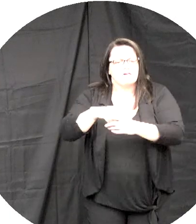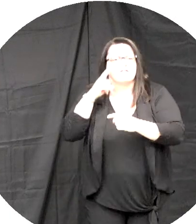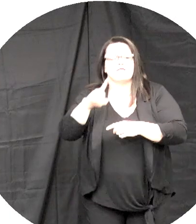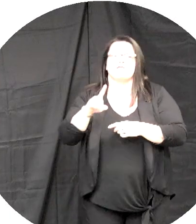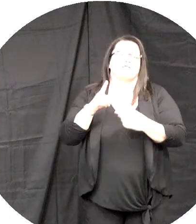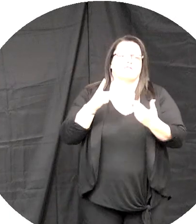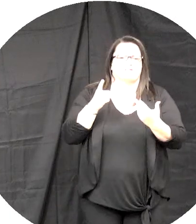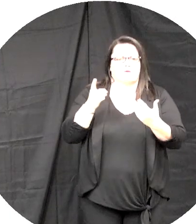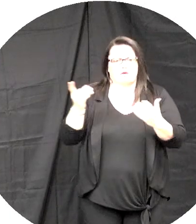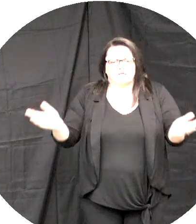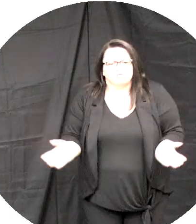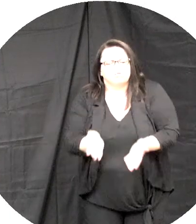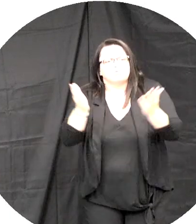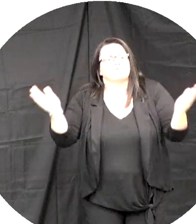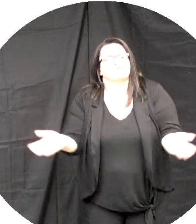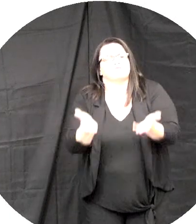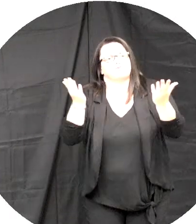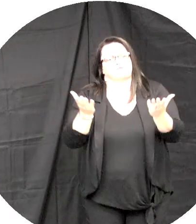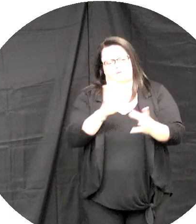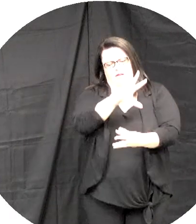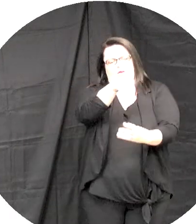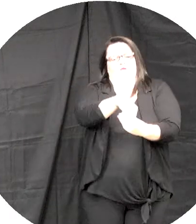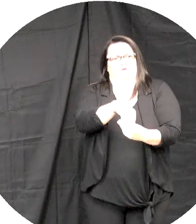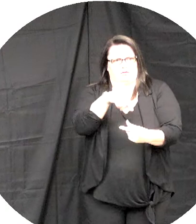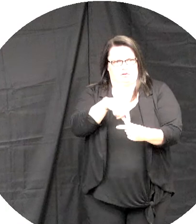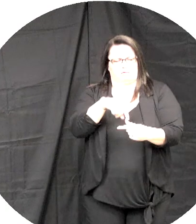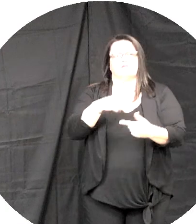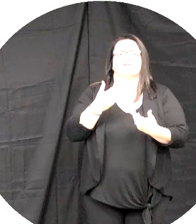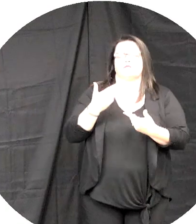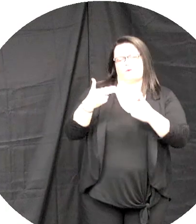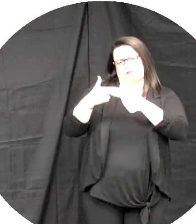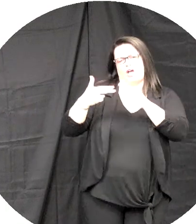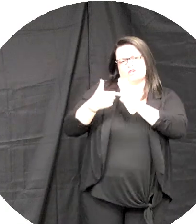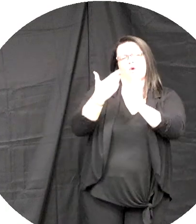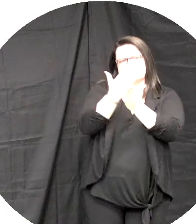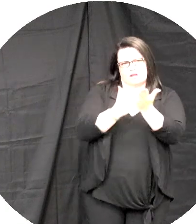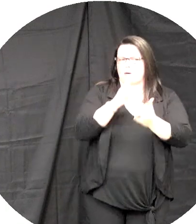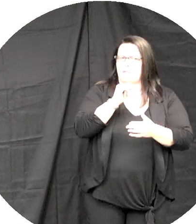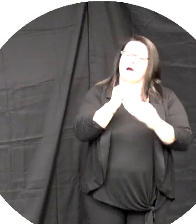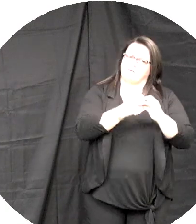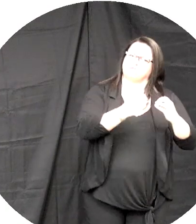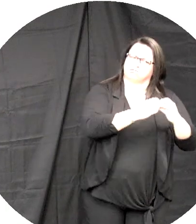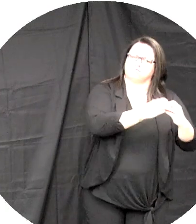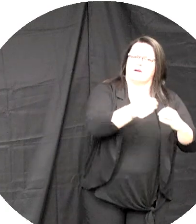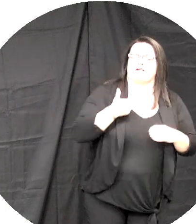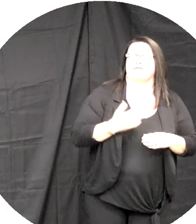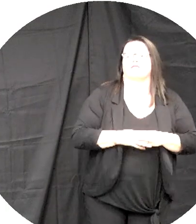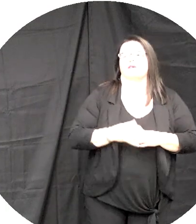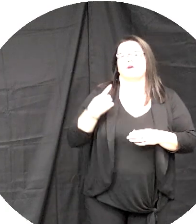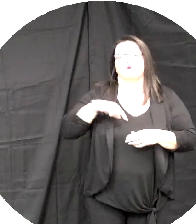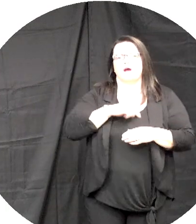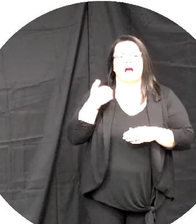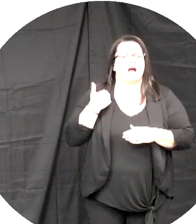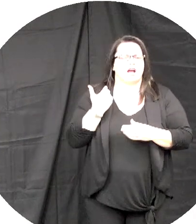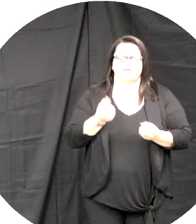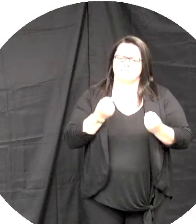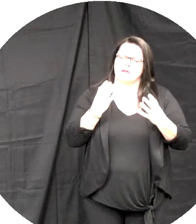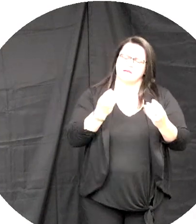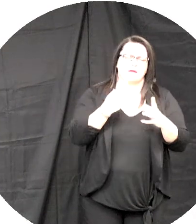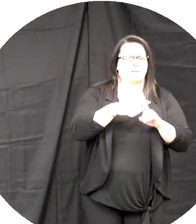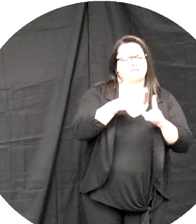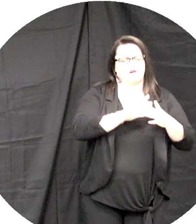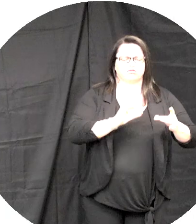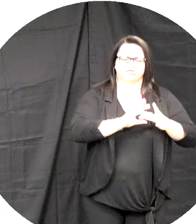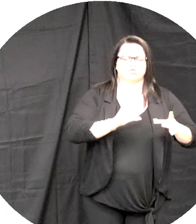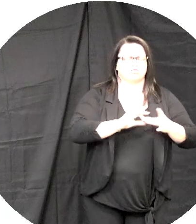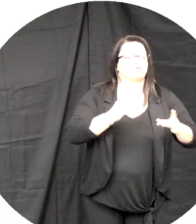These include, but are not limited to, those that are noted on the slide. We had a number of testimonials from some of these partners, and I will